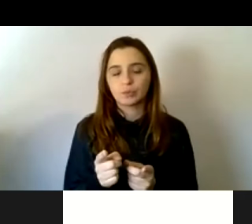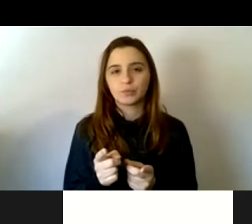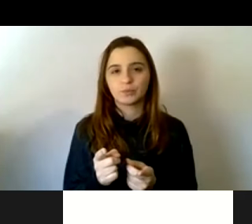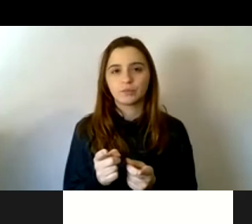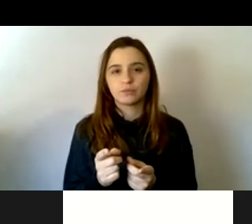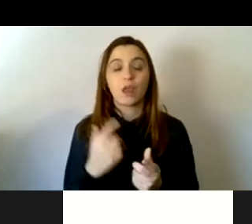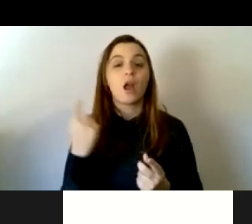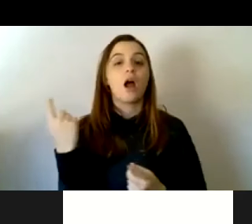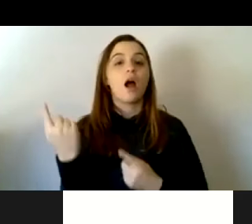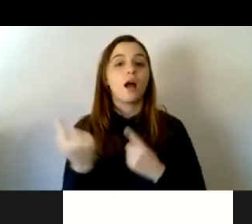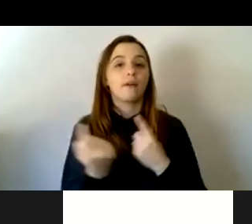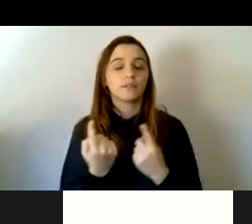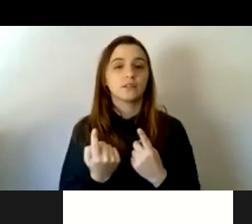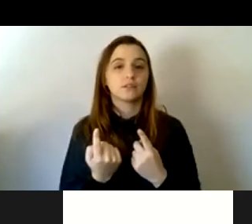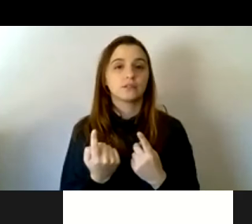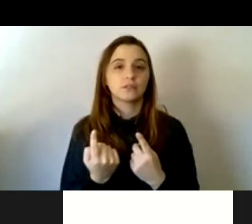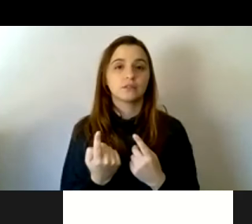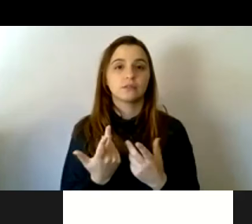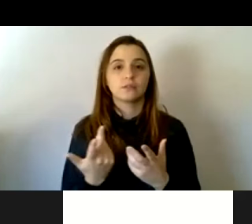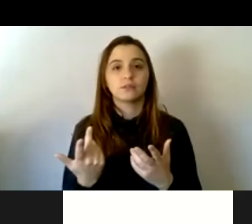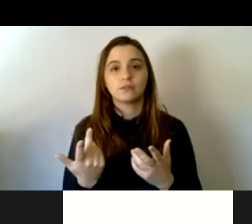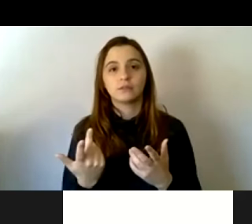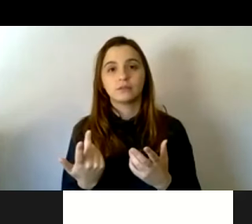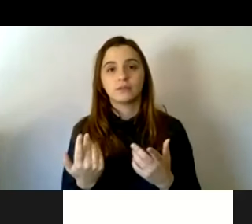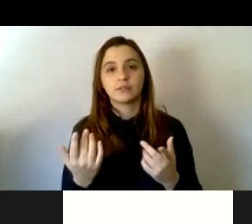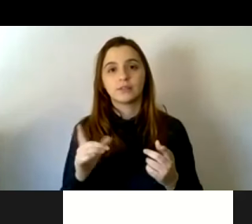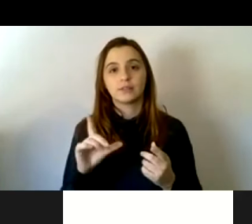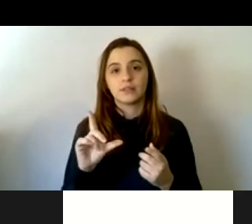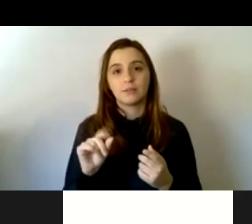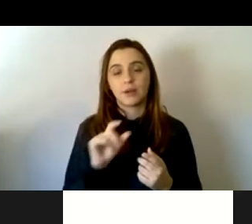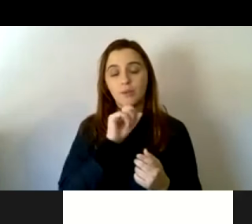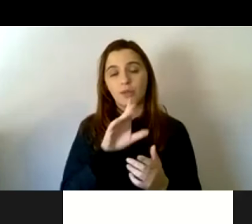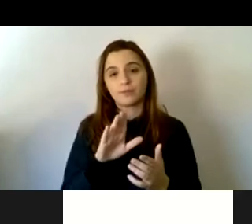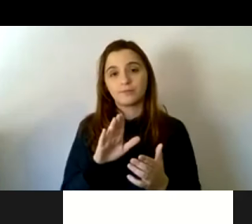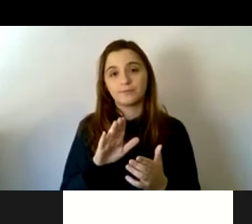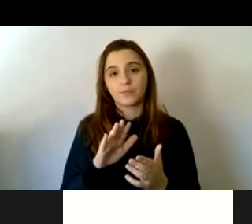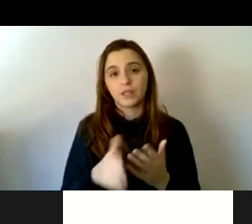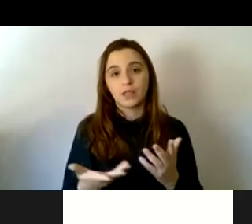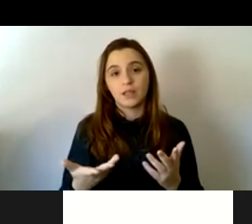sometimes we can't be very proud of ourselves in this respect, to be honest.